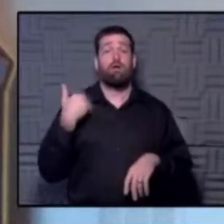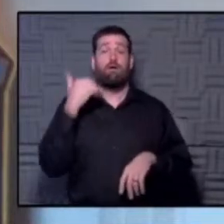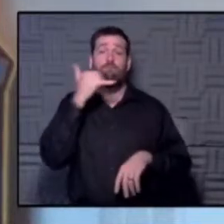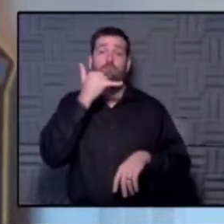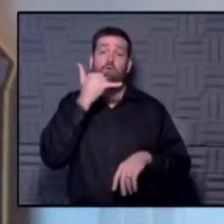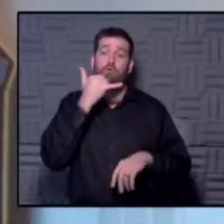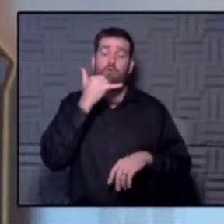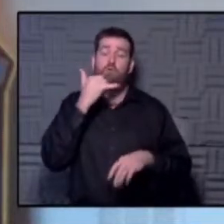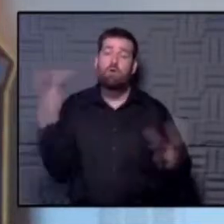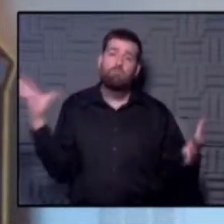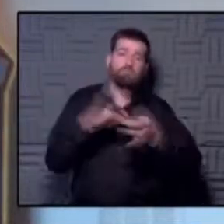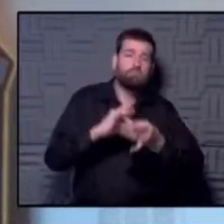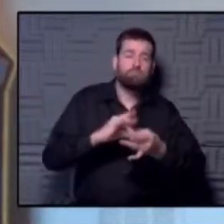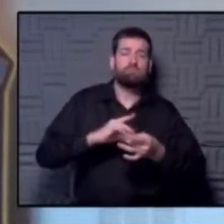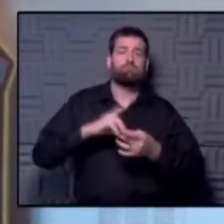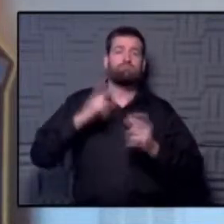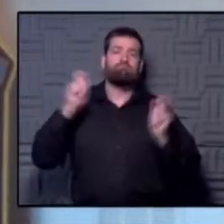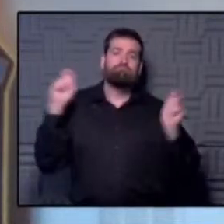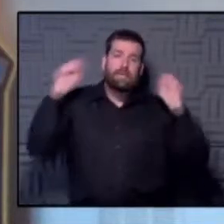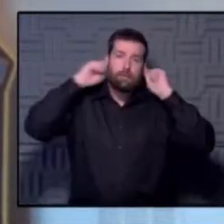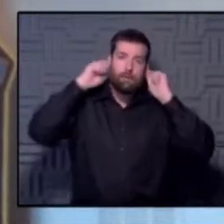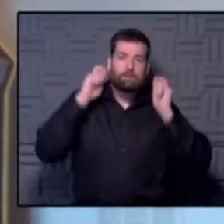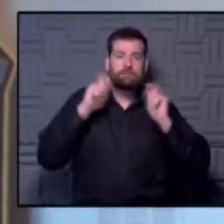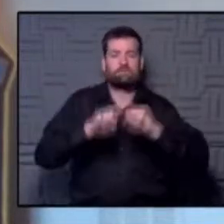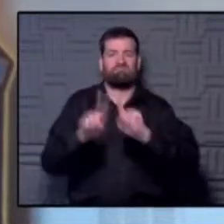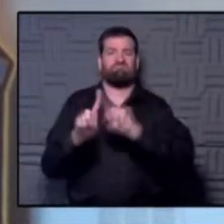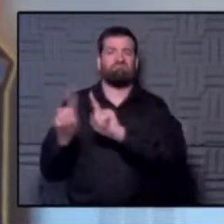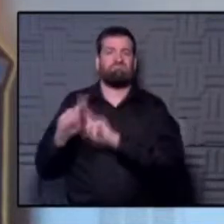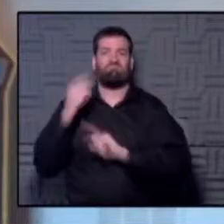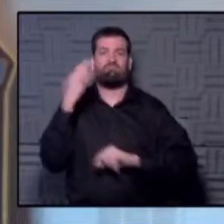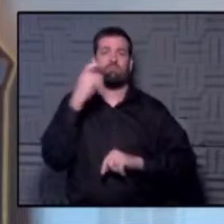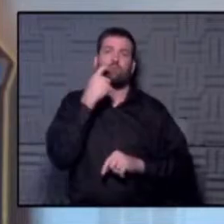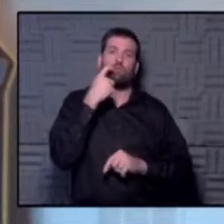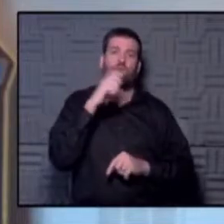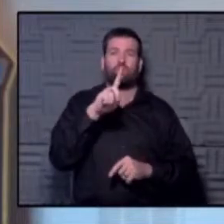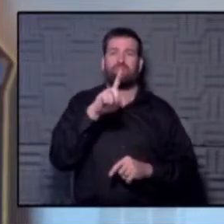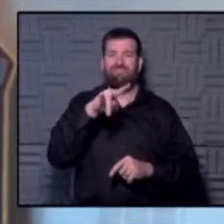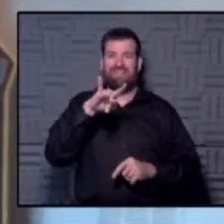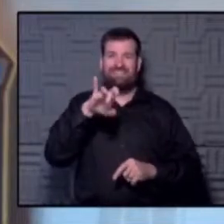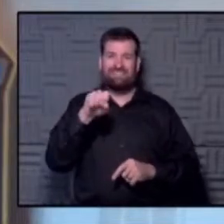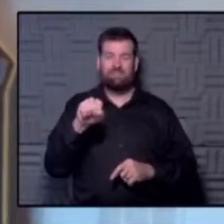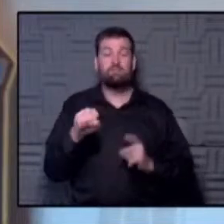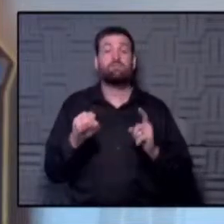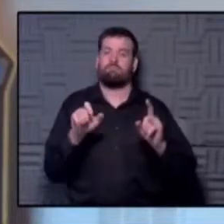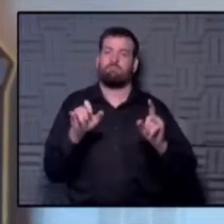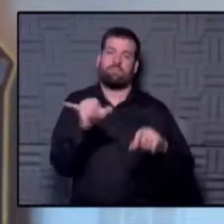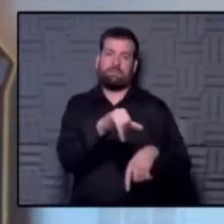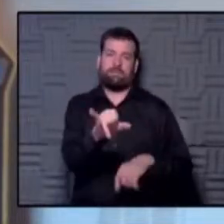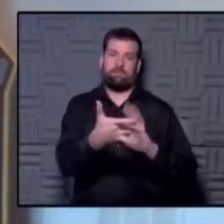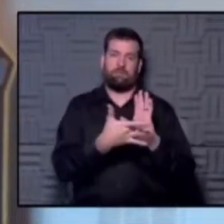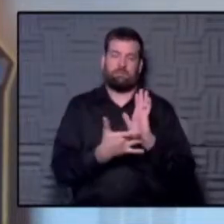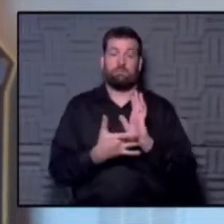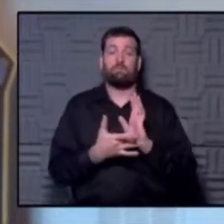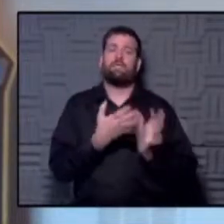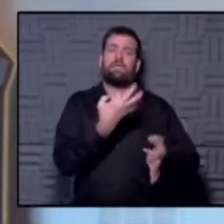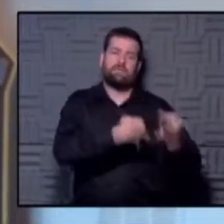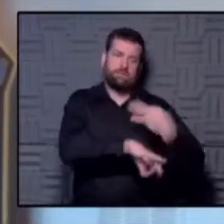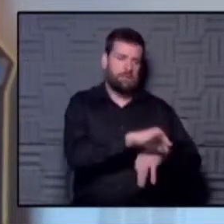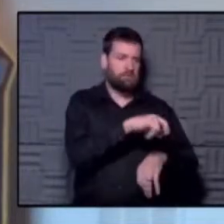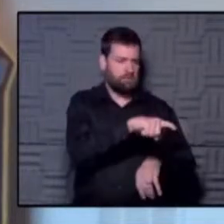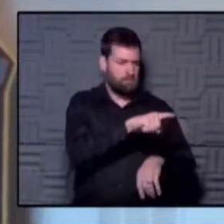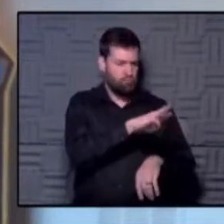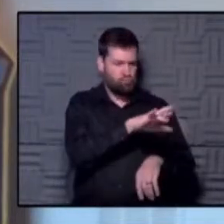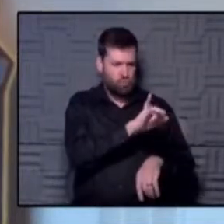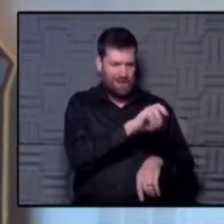your earbuds or some other device, it uses the same technology, but instead of saying, this is